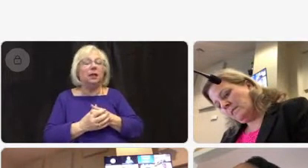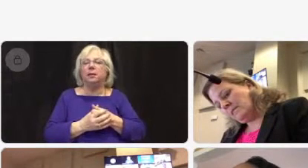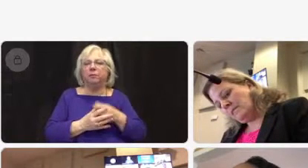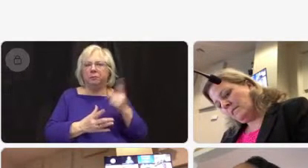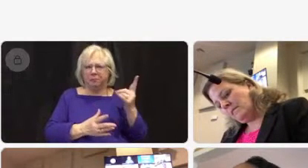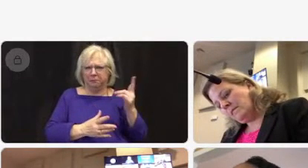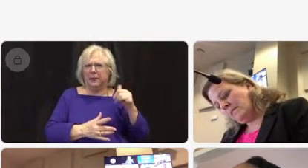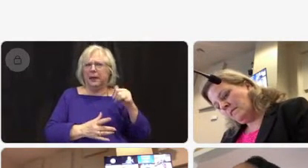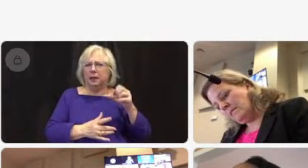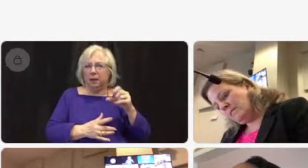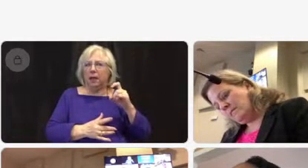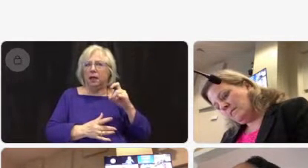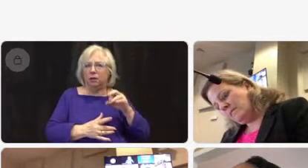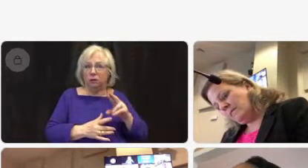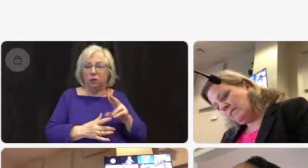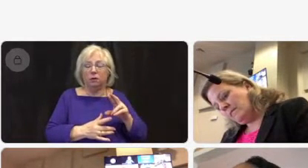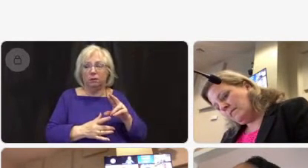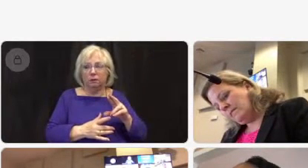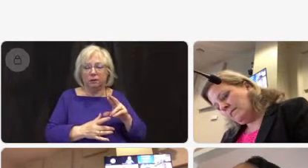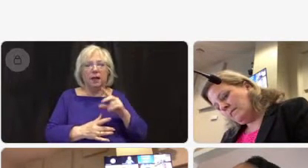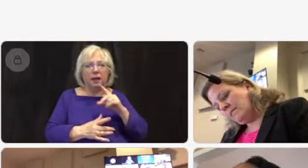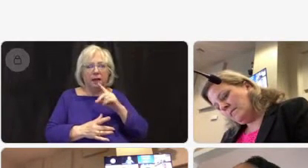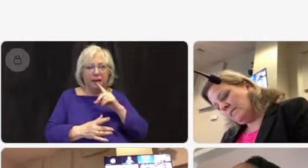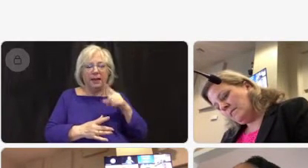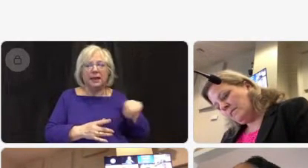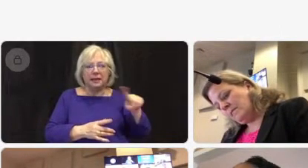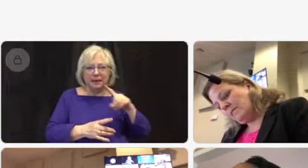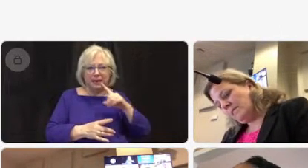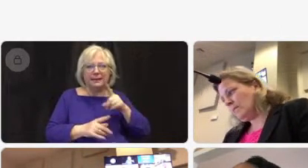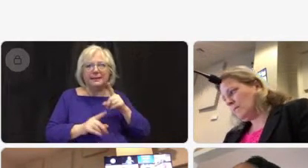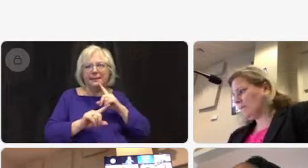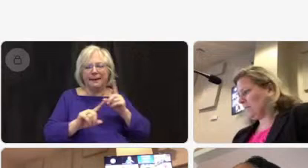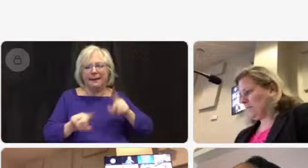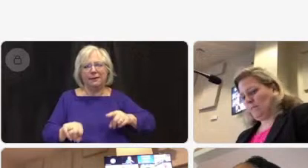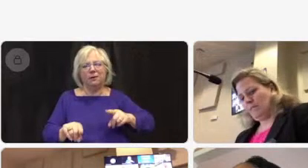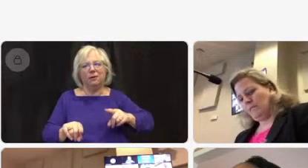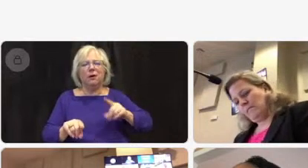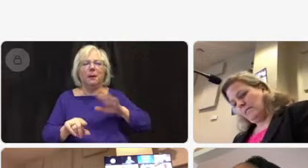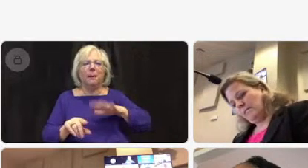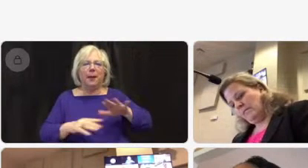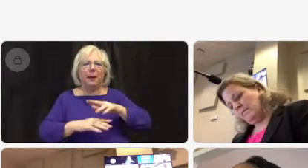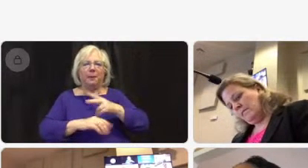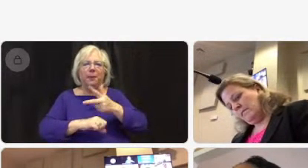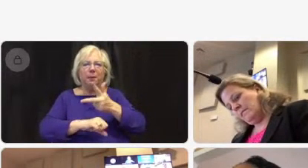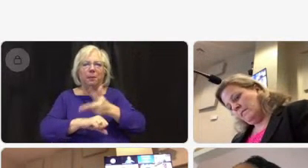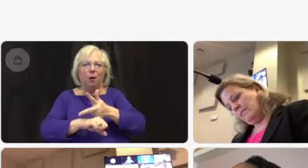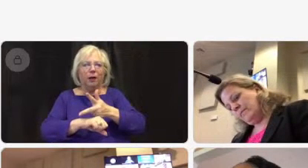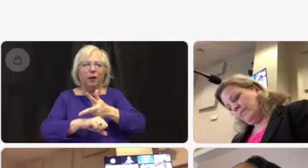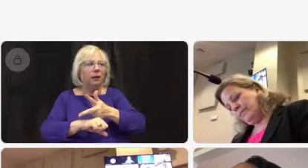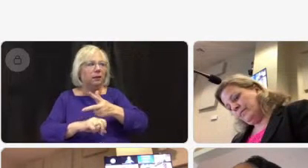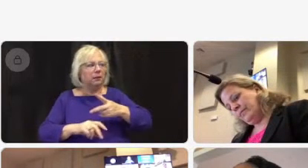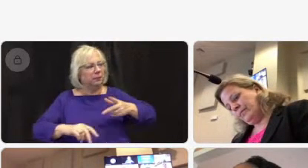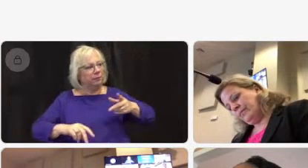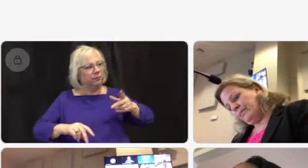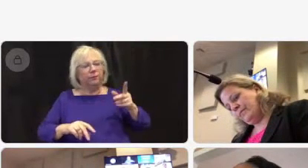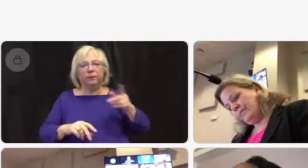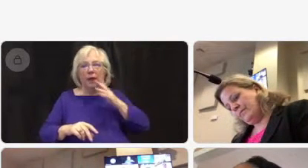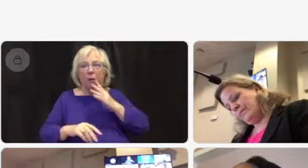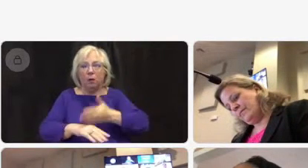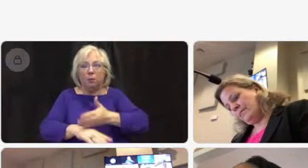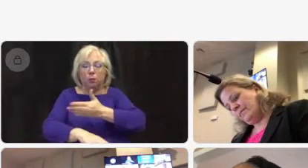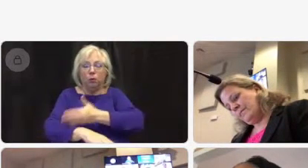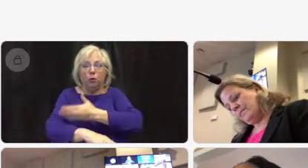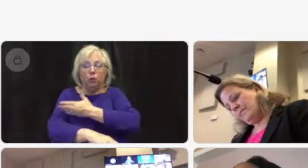Yes, sir. They did answer that about the parking. They said Yes. they were going to